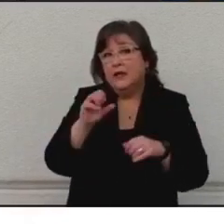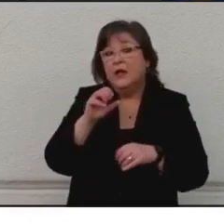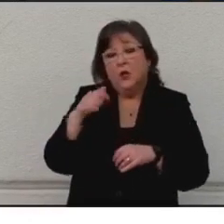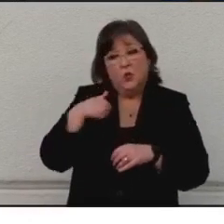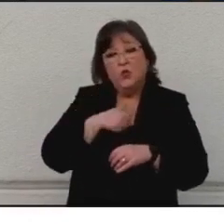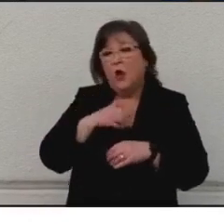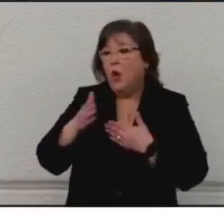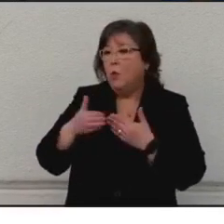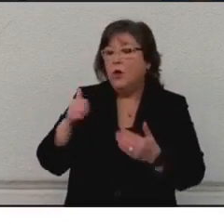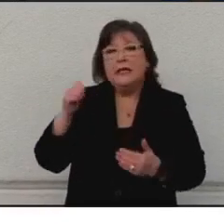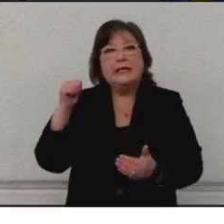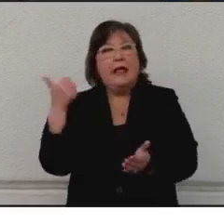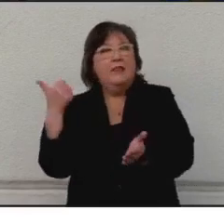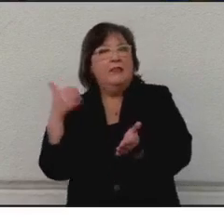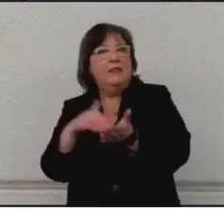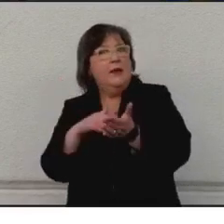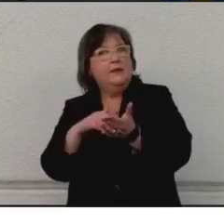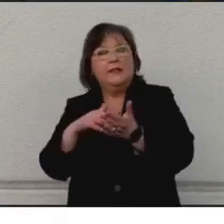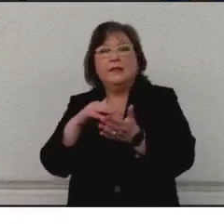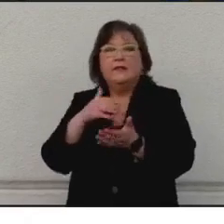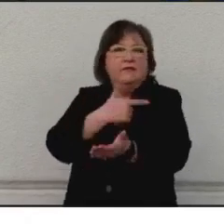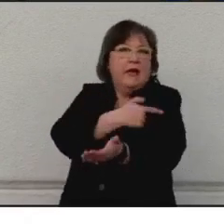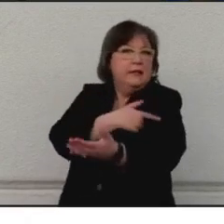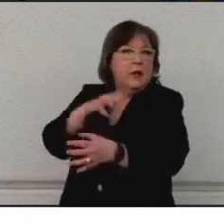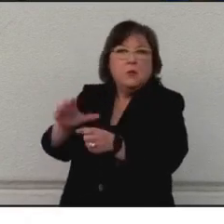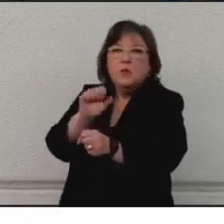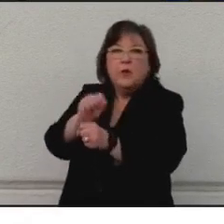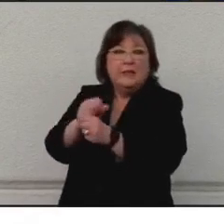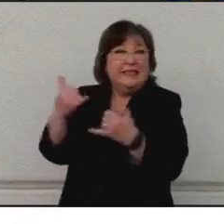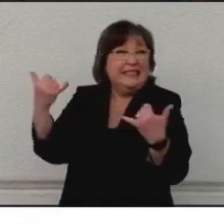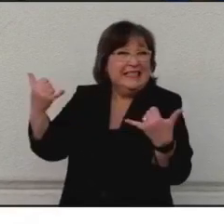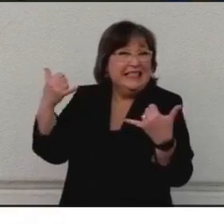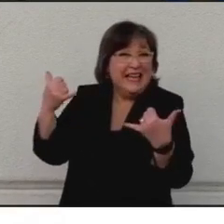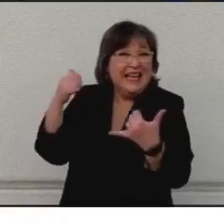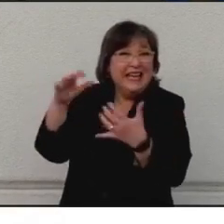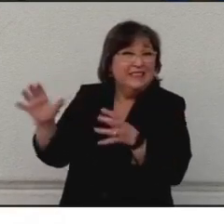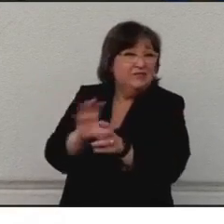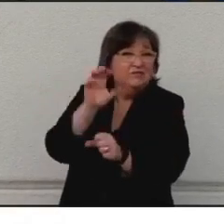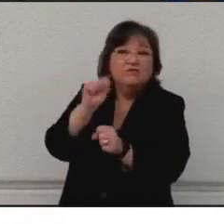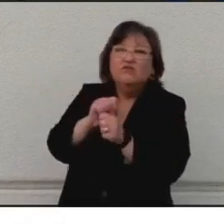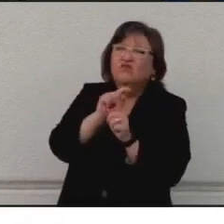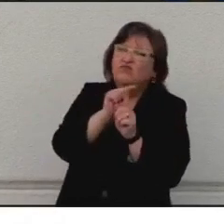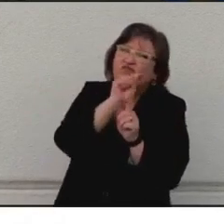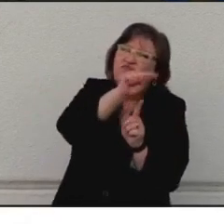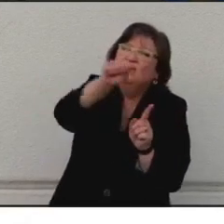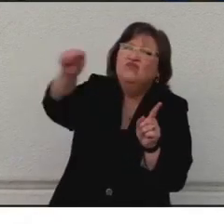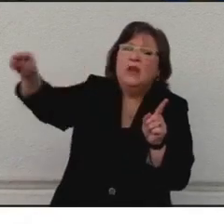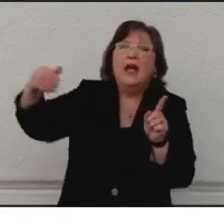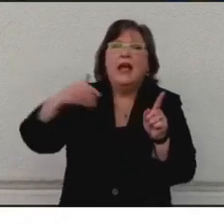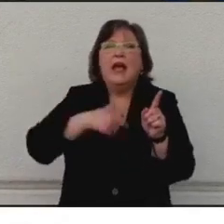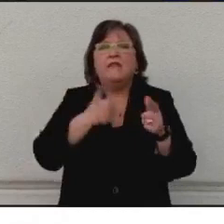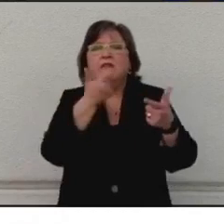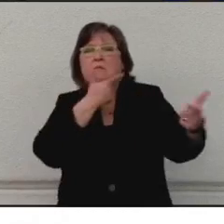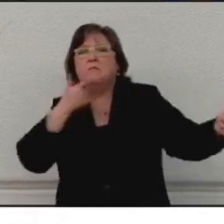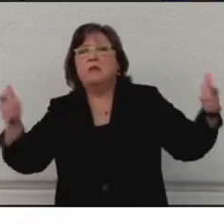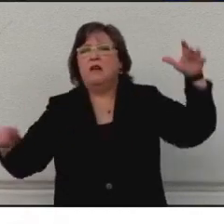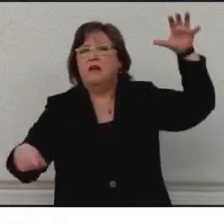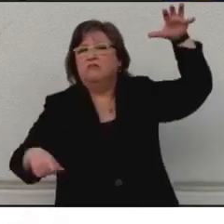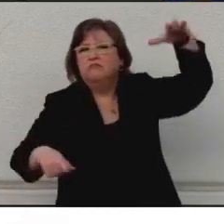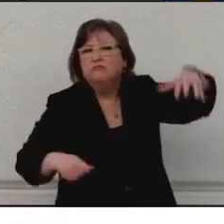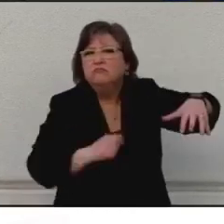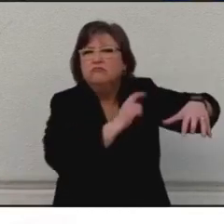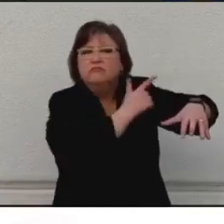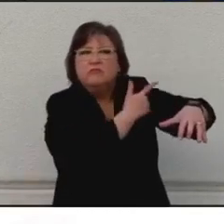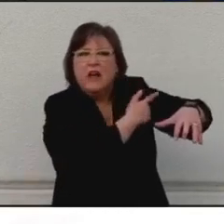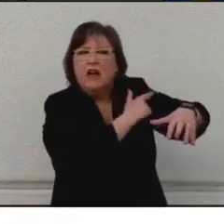10,000 vaccination appointments scheduled just for today. That's across our many sites, both our mass vac sites as well